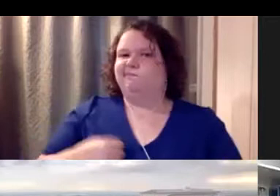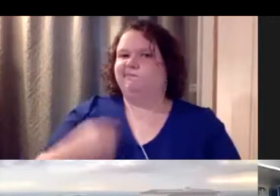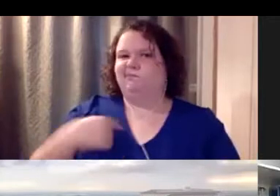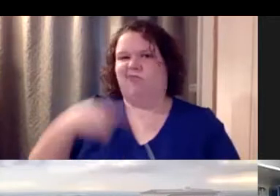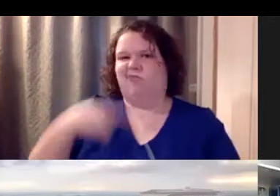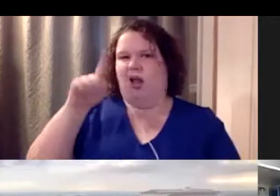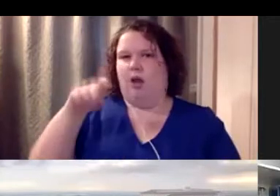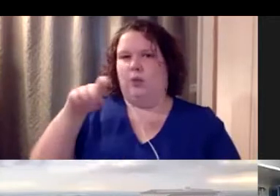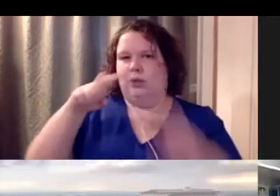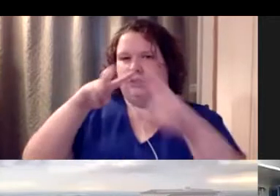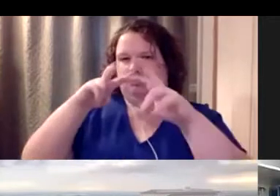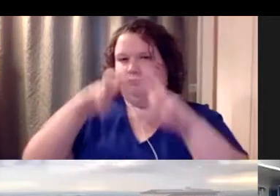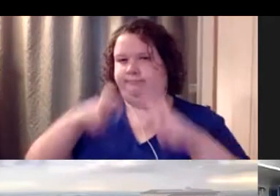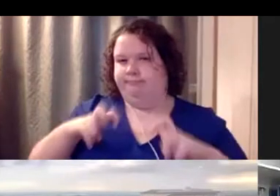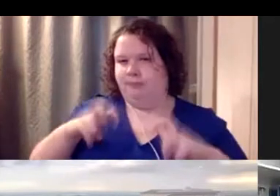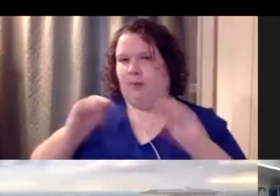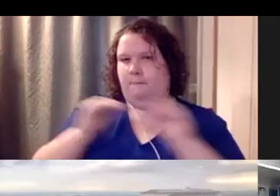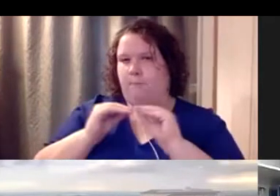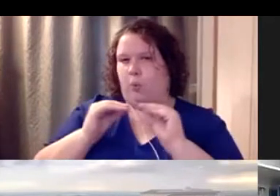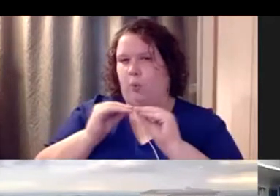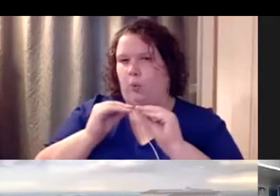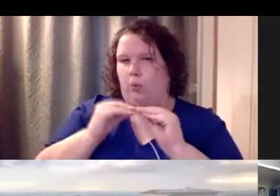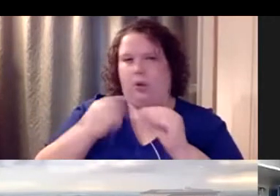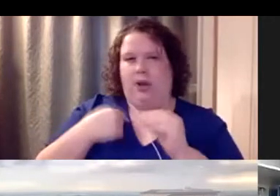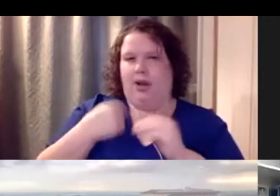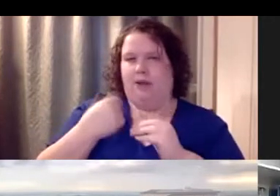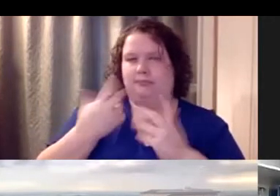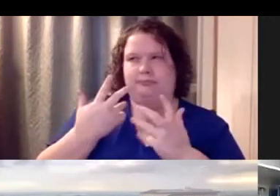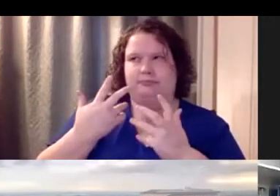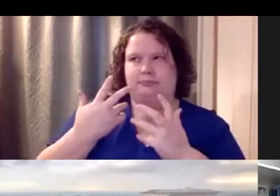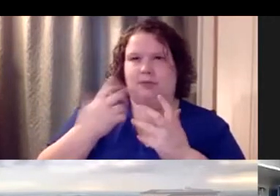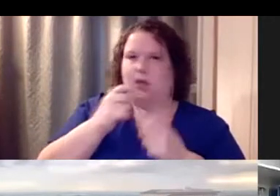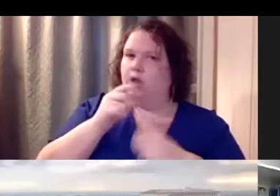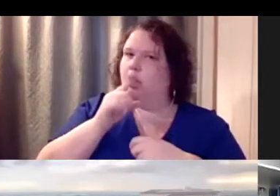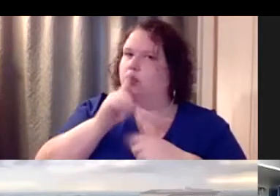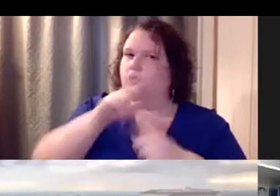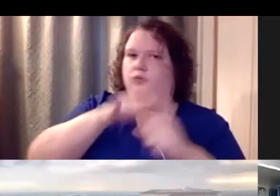the context of that question, but I'd be happy to do that.